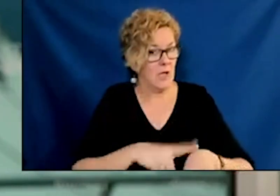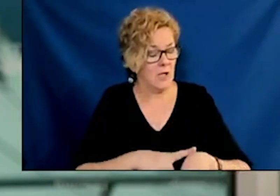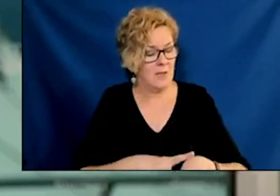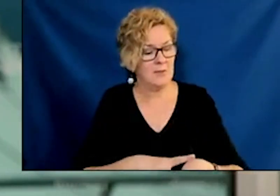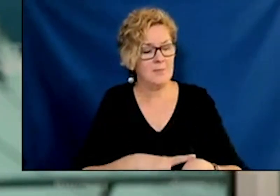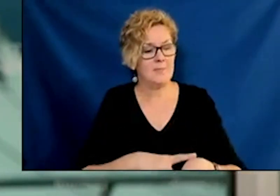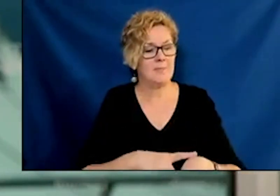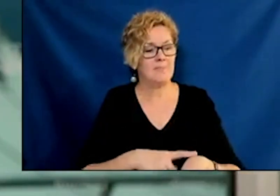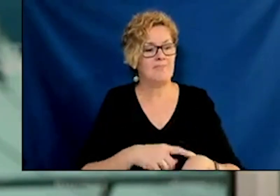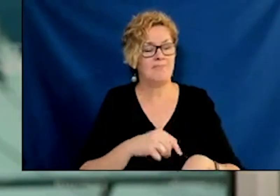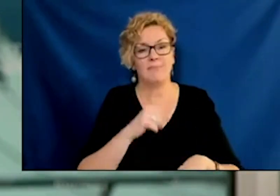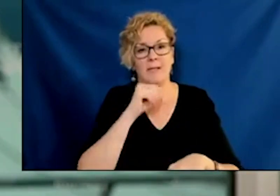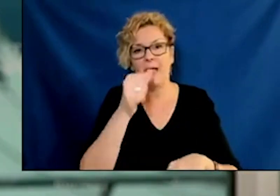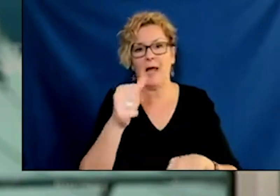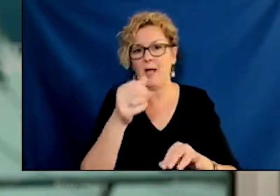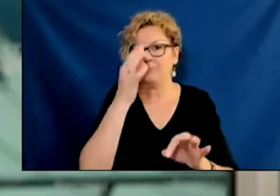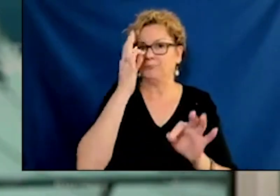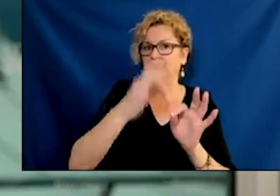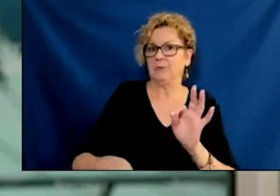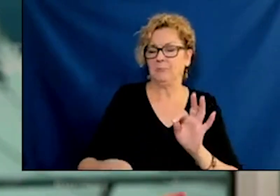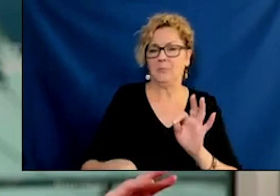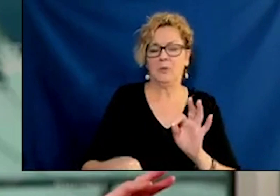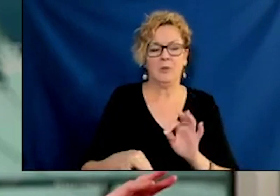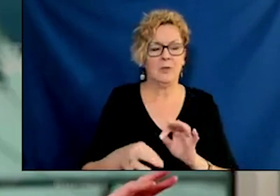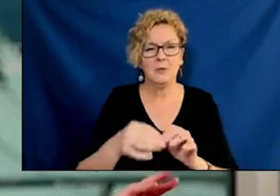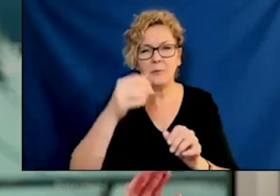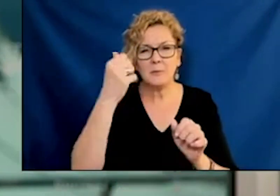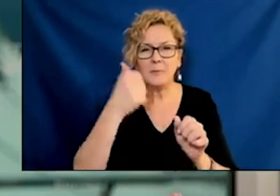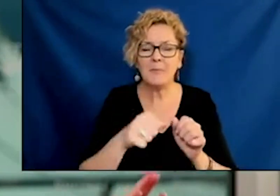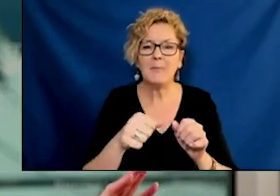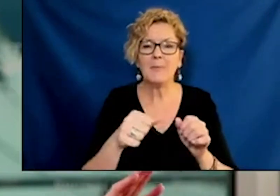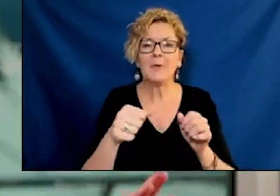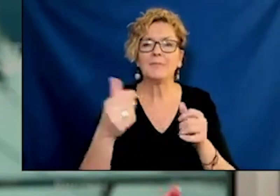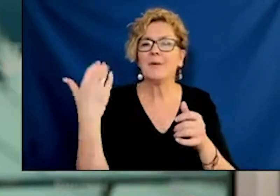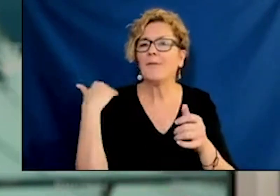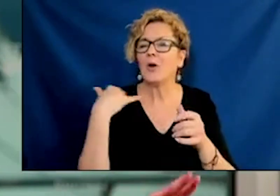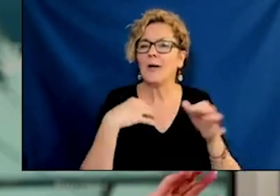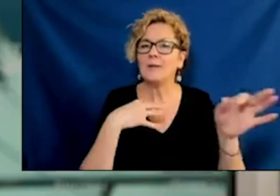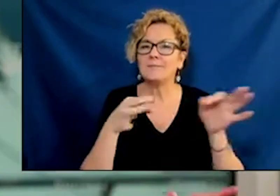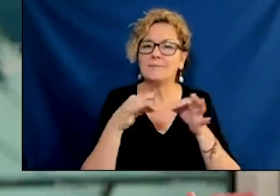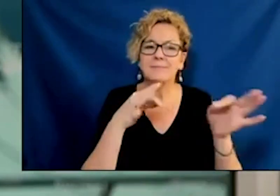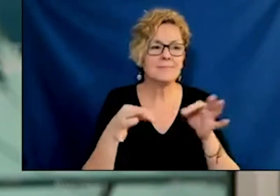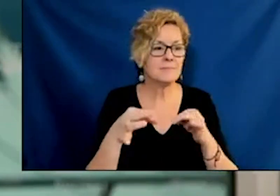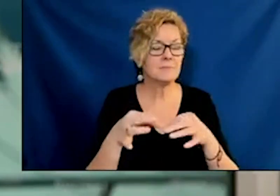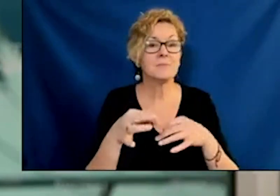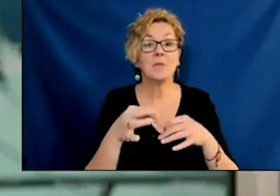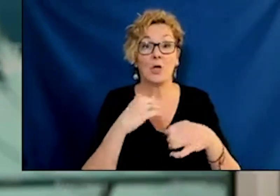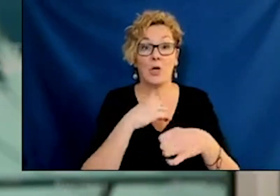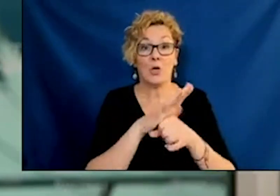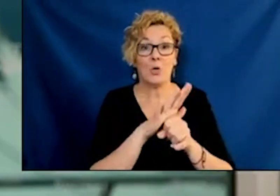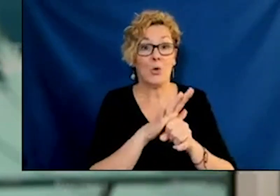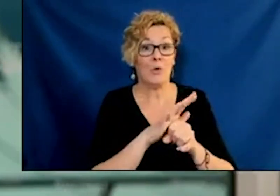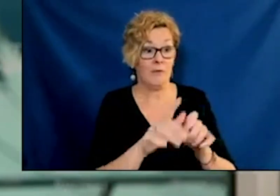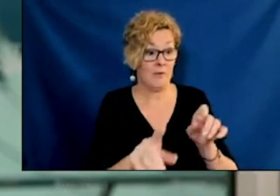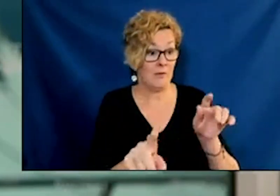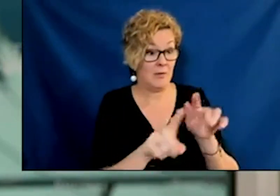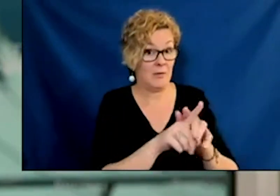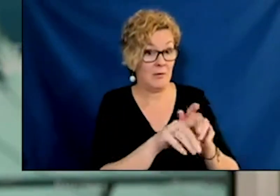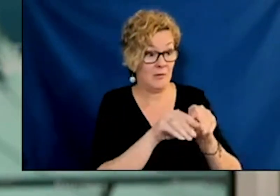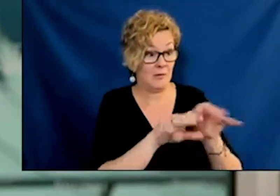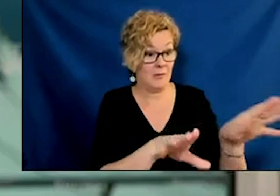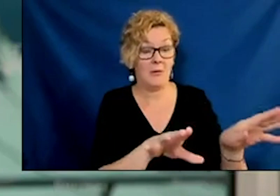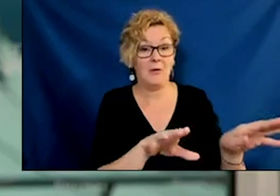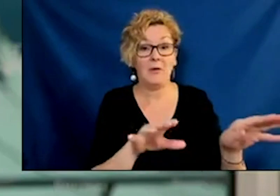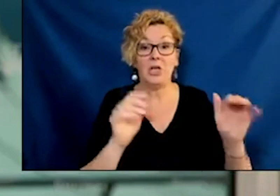somebody transmitted in a gym, and then one person went to a wedding and it transmitted to X number of people. So I can tell you that